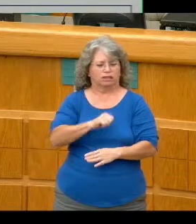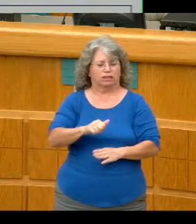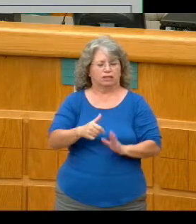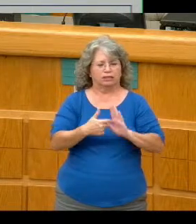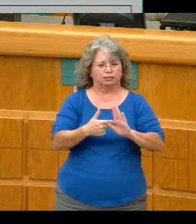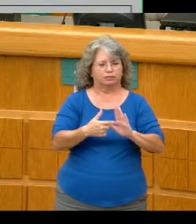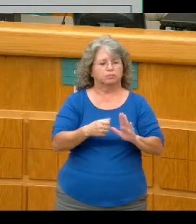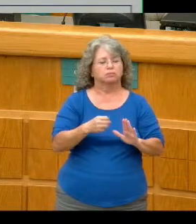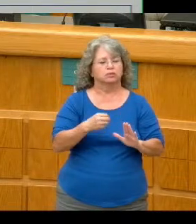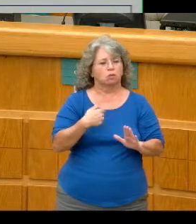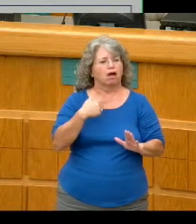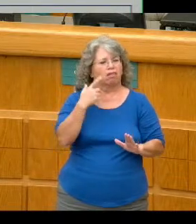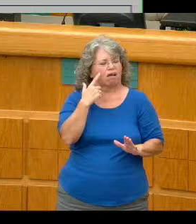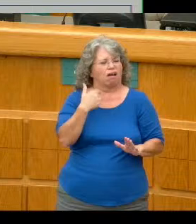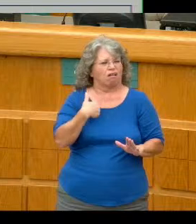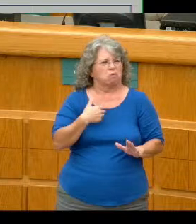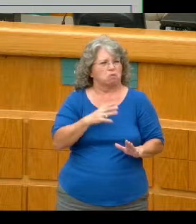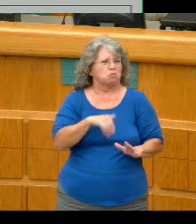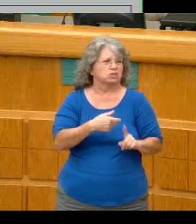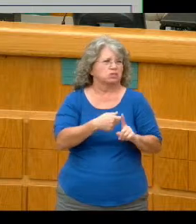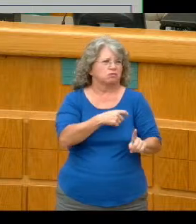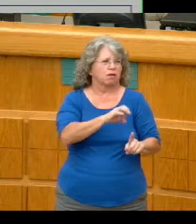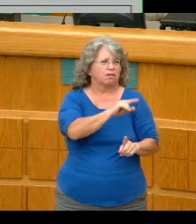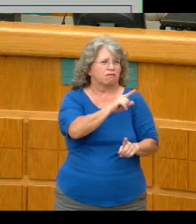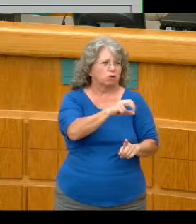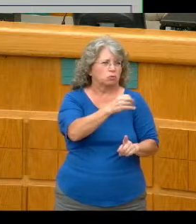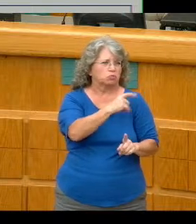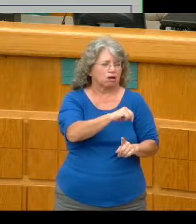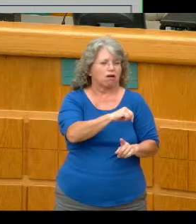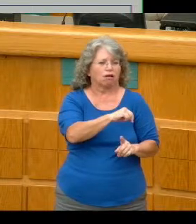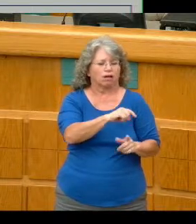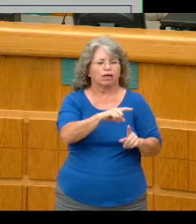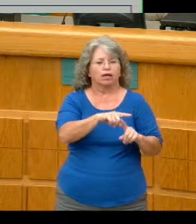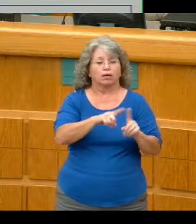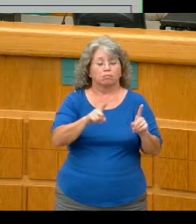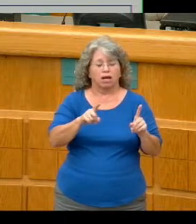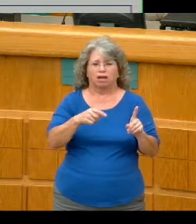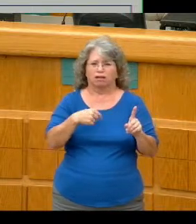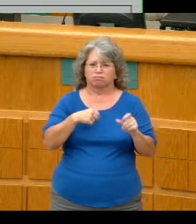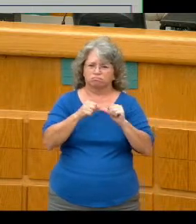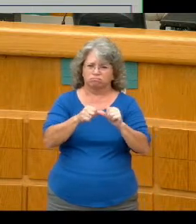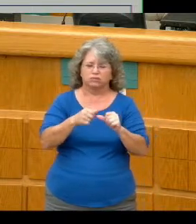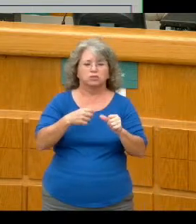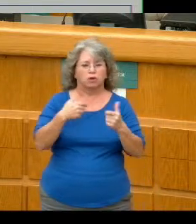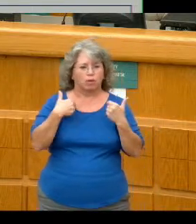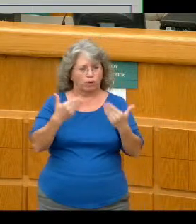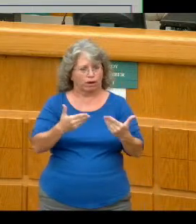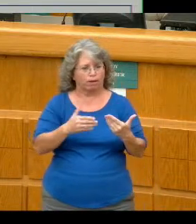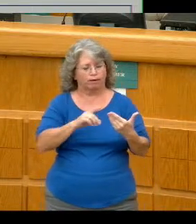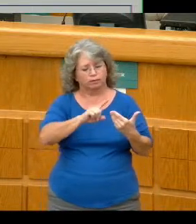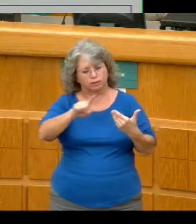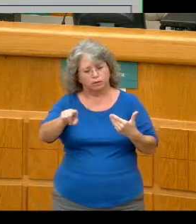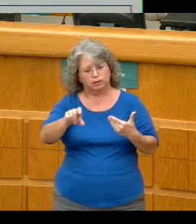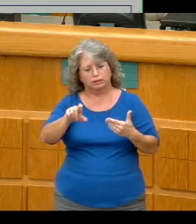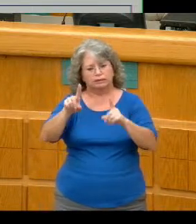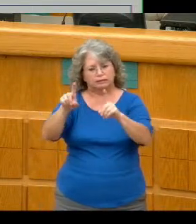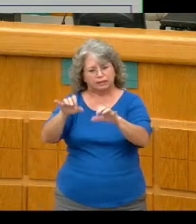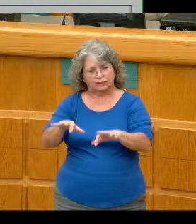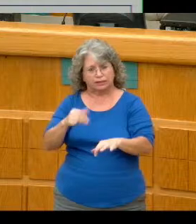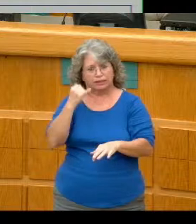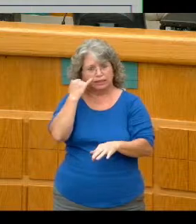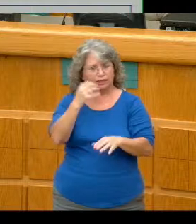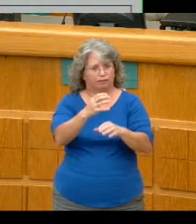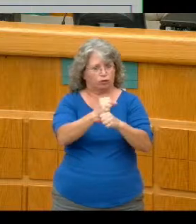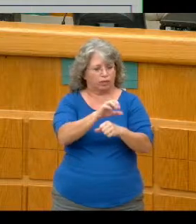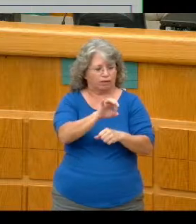shot. And if I didn't go and get tested, I wouldn't have known that I also had COVID after getting the flu shot. So if you get the